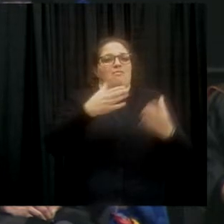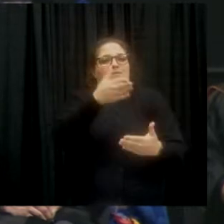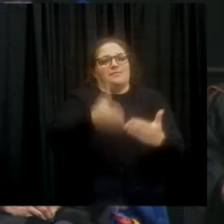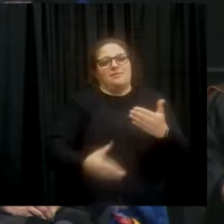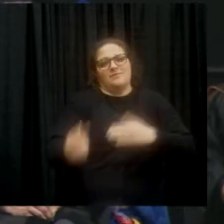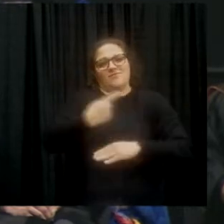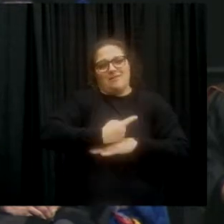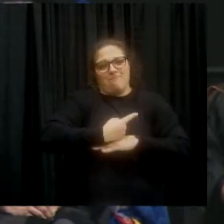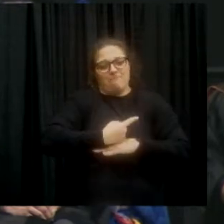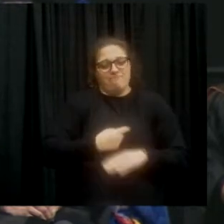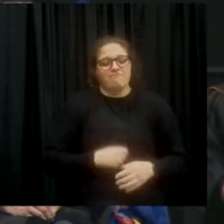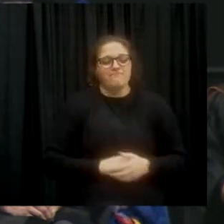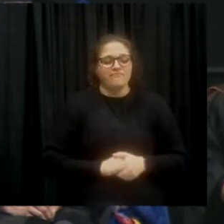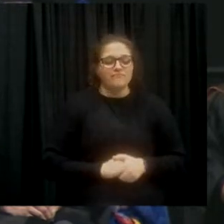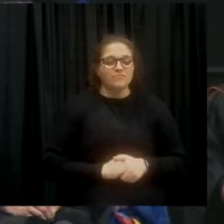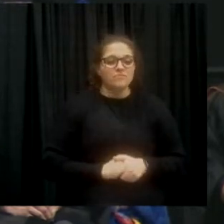day.